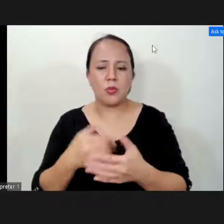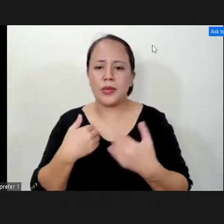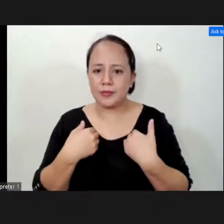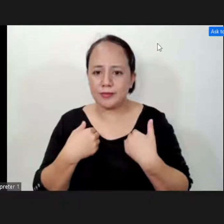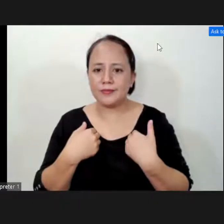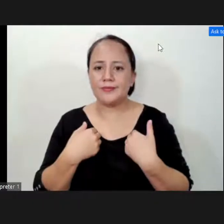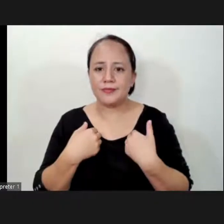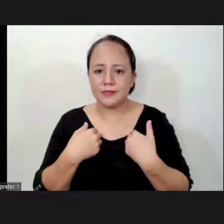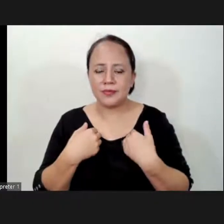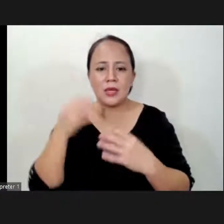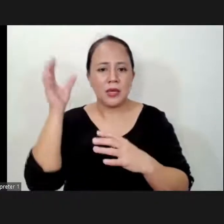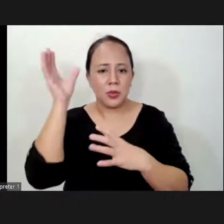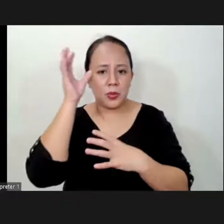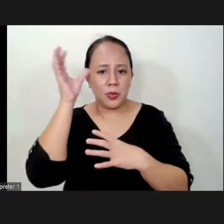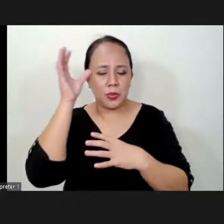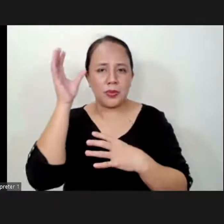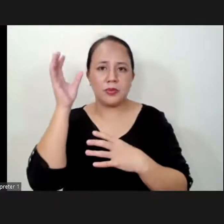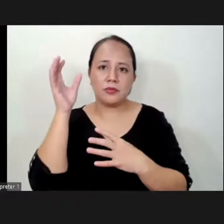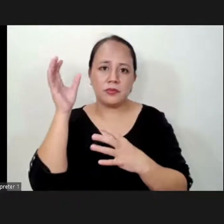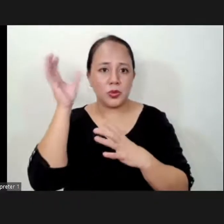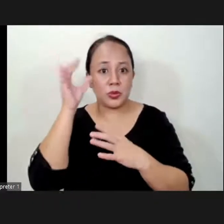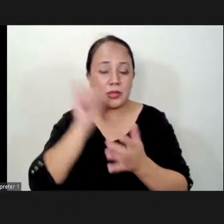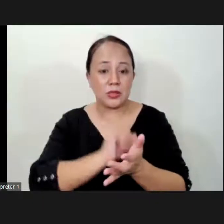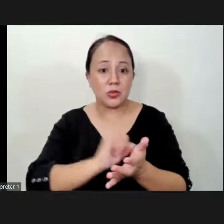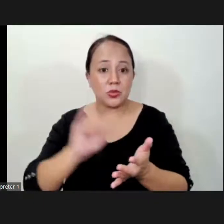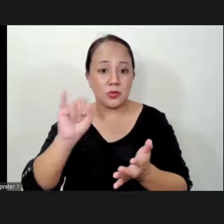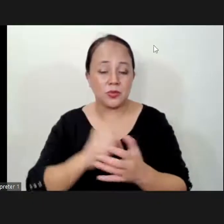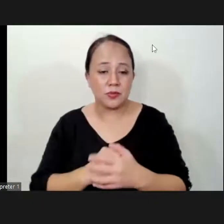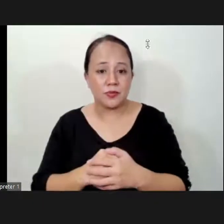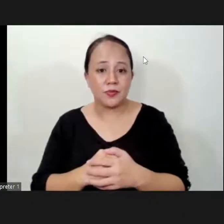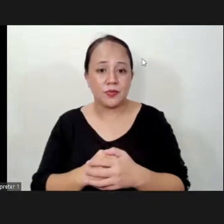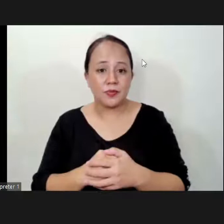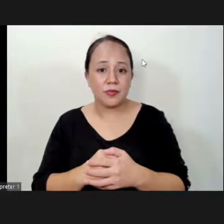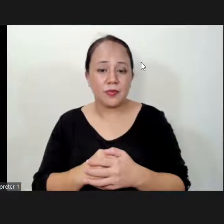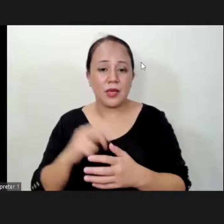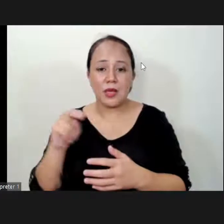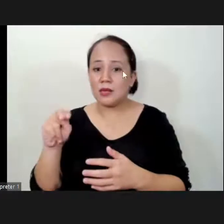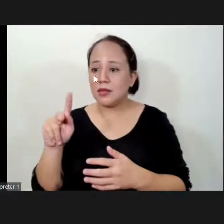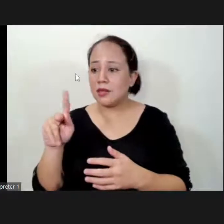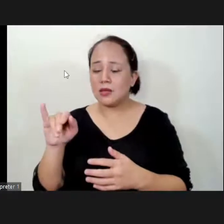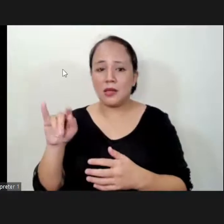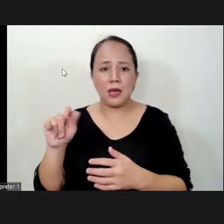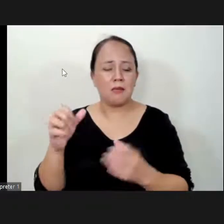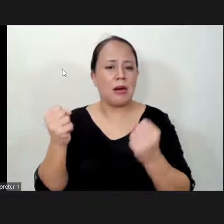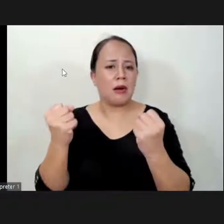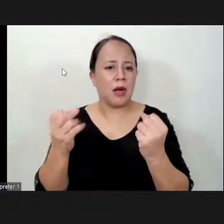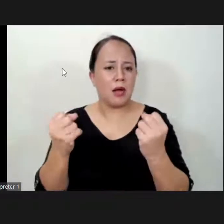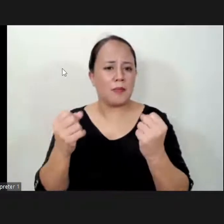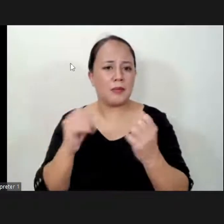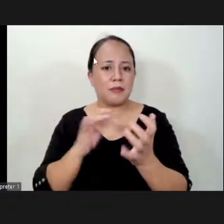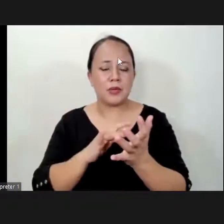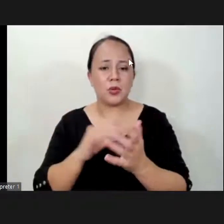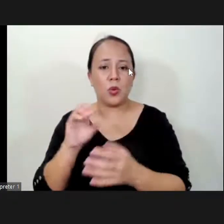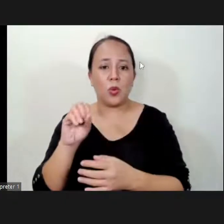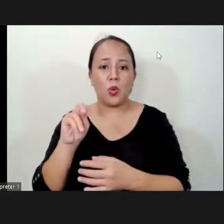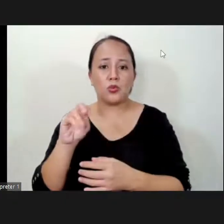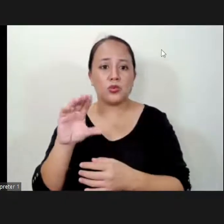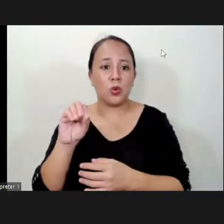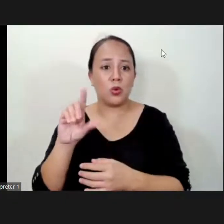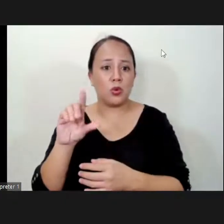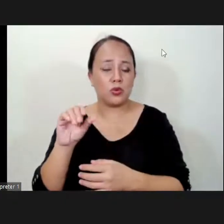a cancer institute in the NKTI. We have a lot of medical oncologists in